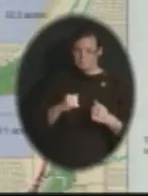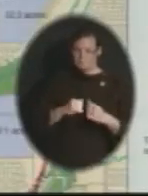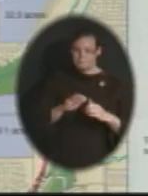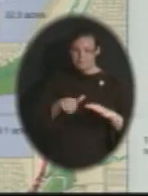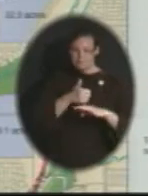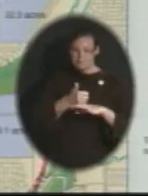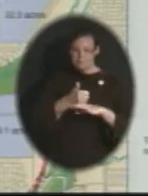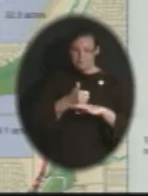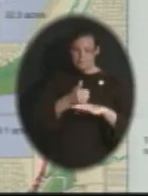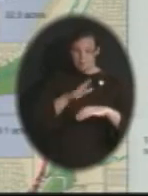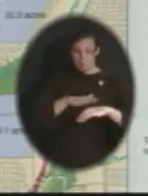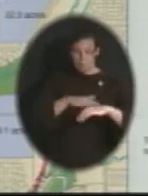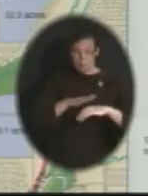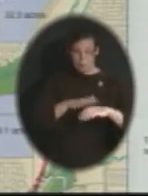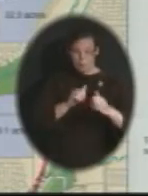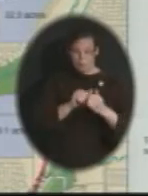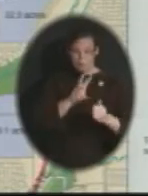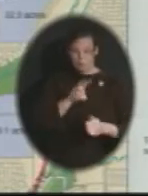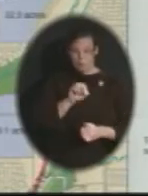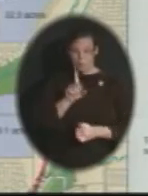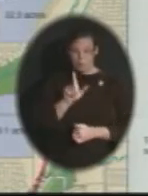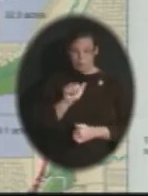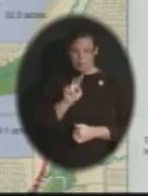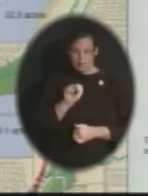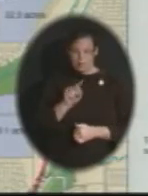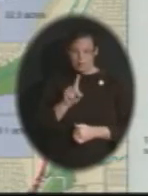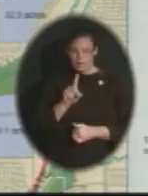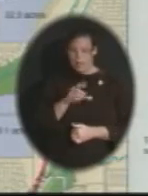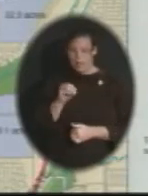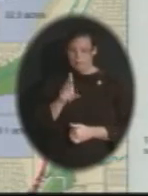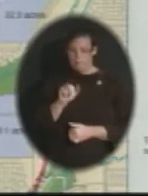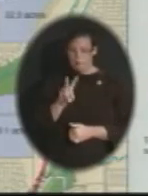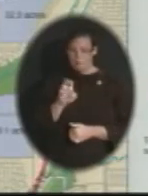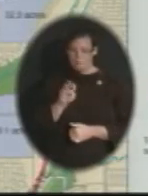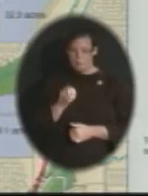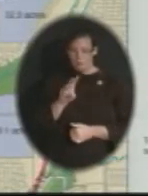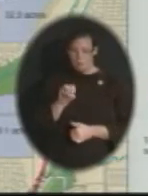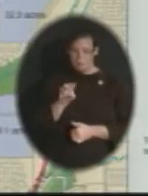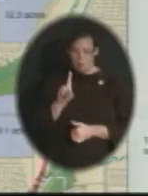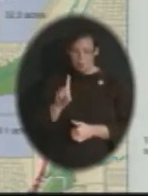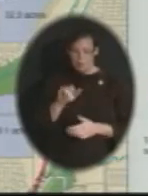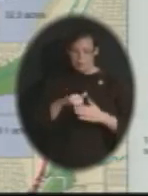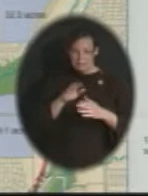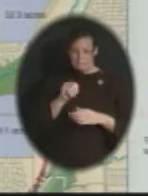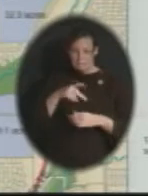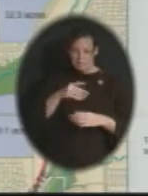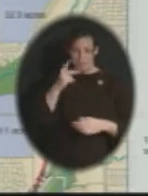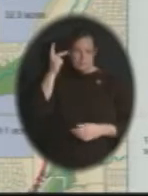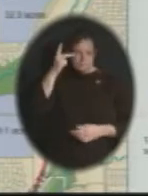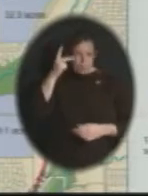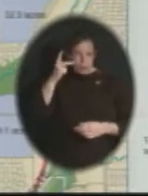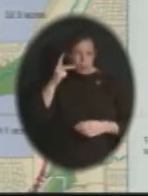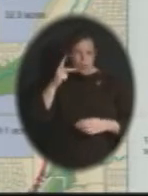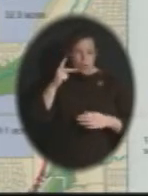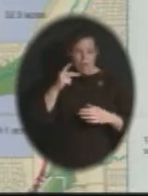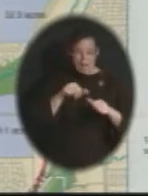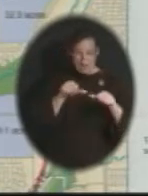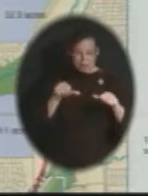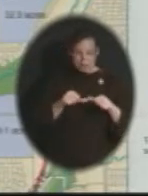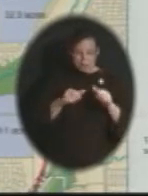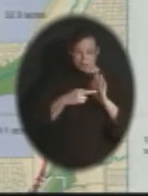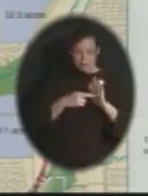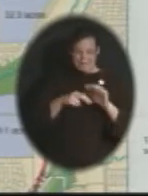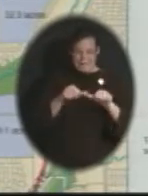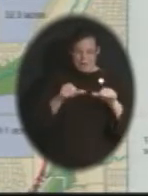sending up the red flags around Woodland, and once again even Ravenwood, is this map right here. The purple shaded areas represent an area